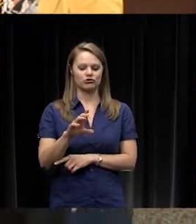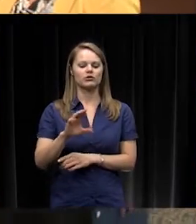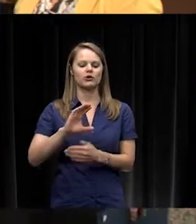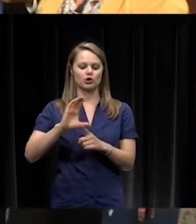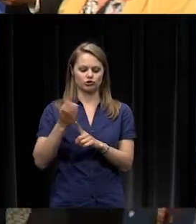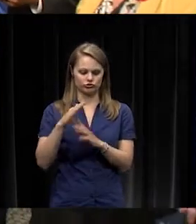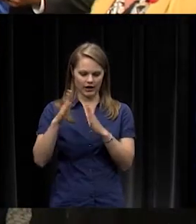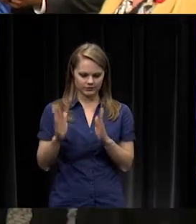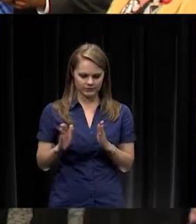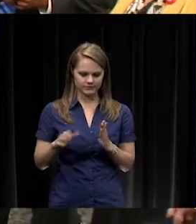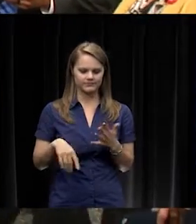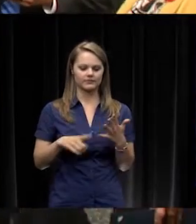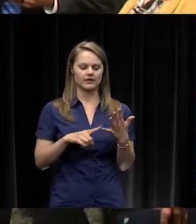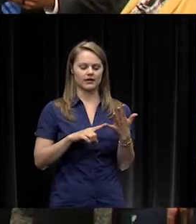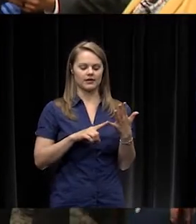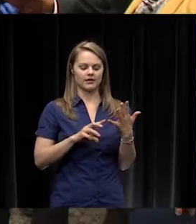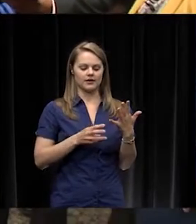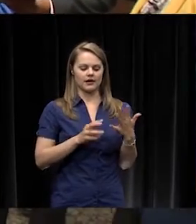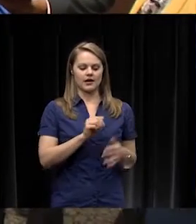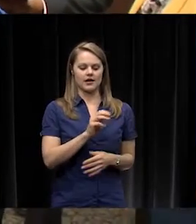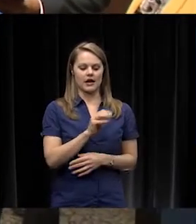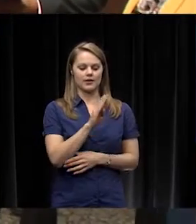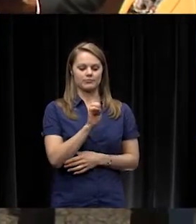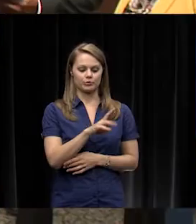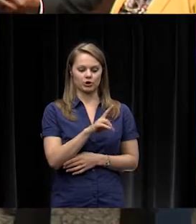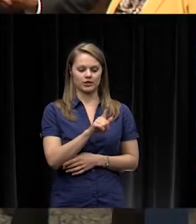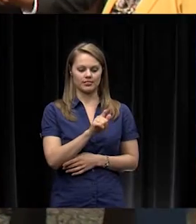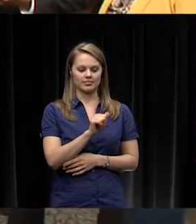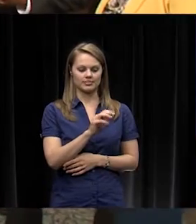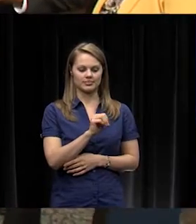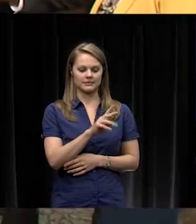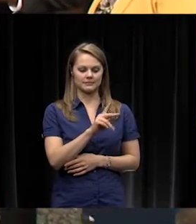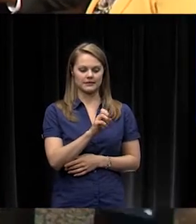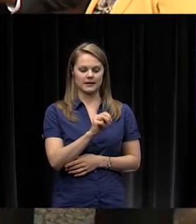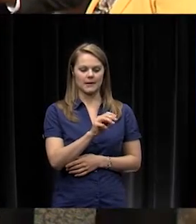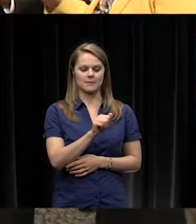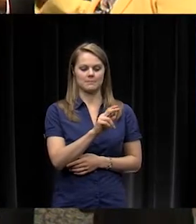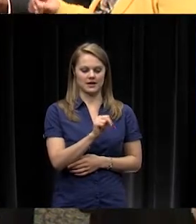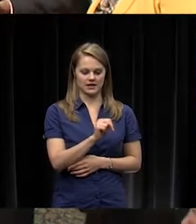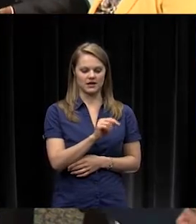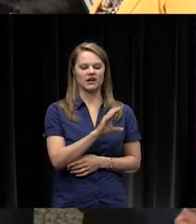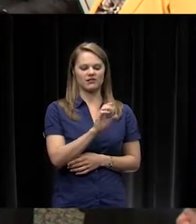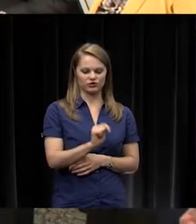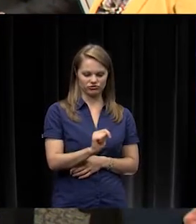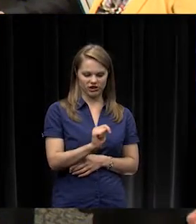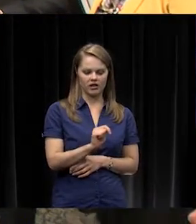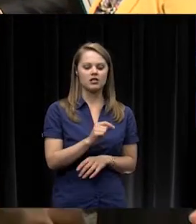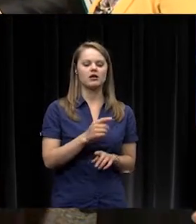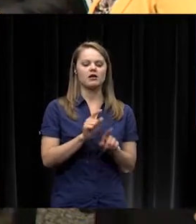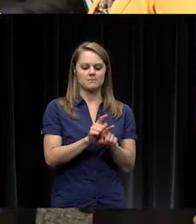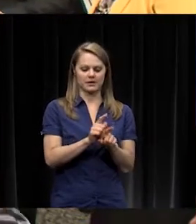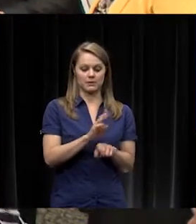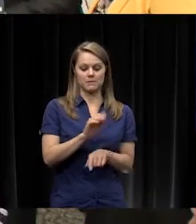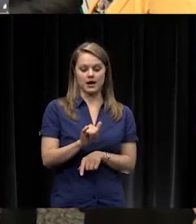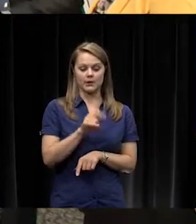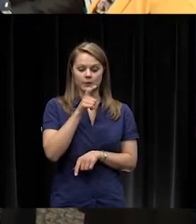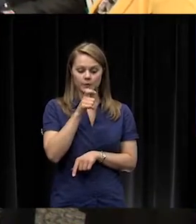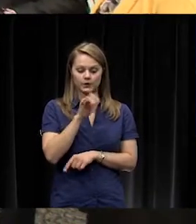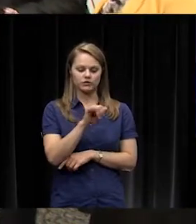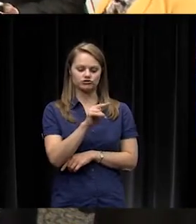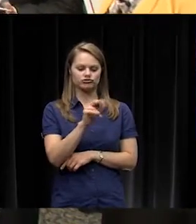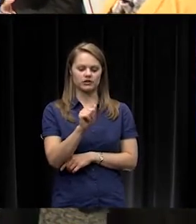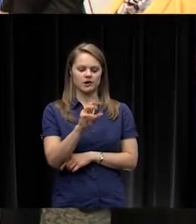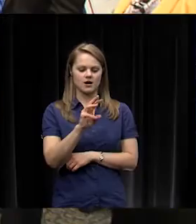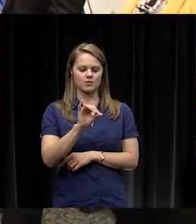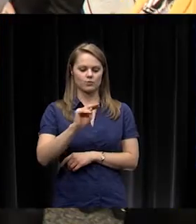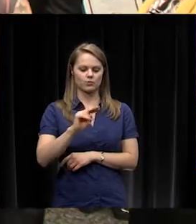from Farmers Insurance and Susan Leibovitz from Safe Home. And Kelly McGonigal Nip from Heritage Elementary, who is mentored by Randy Floyd